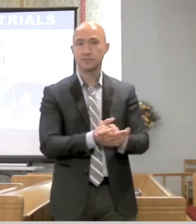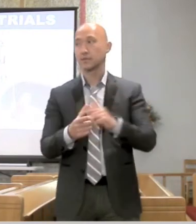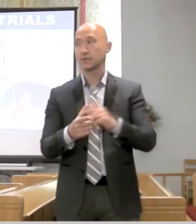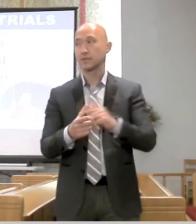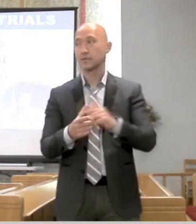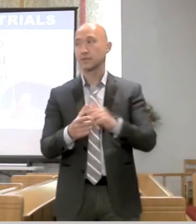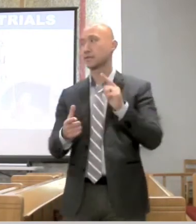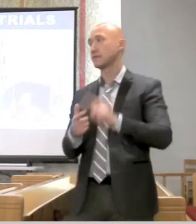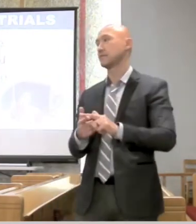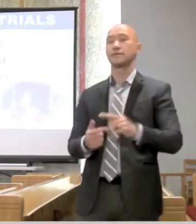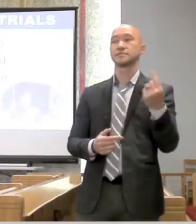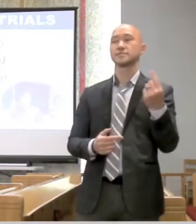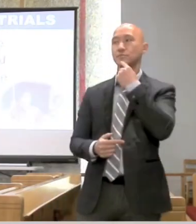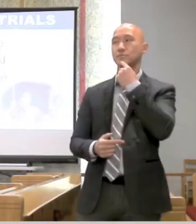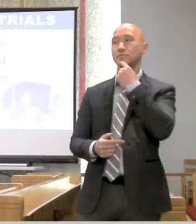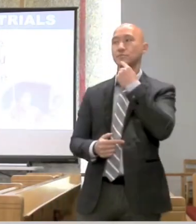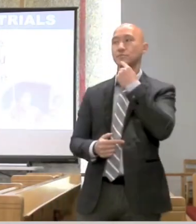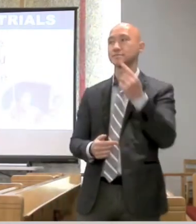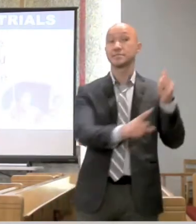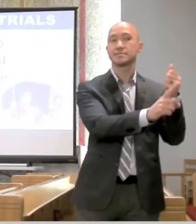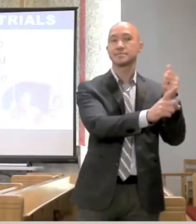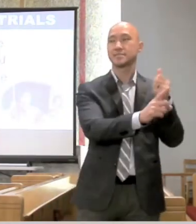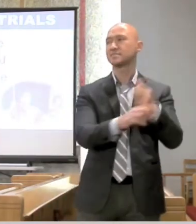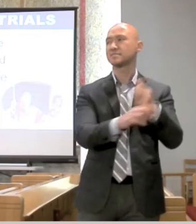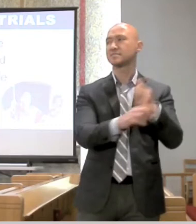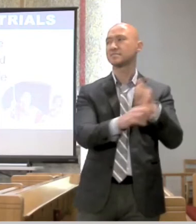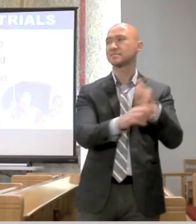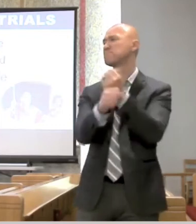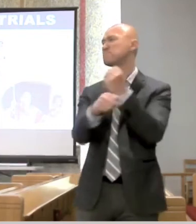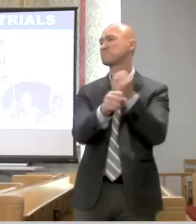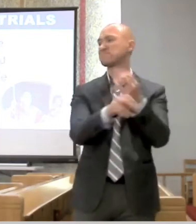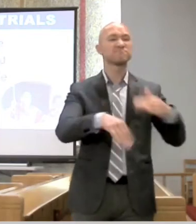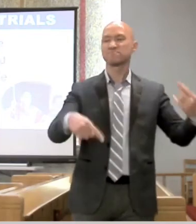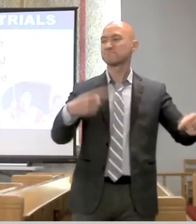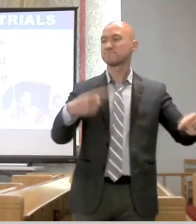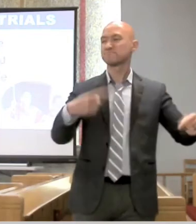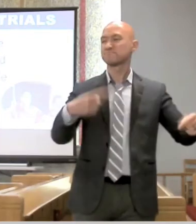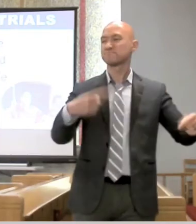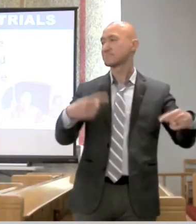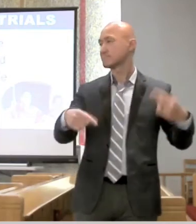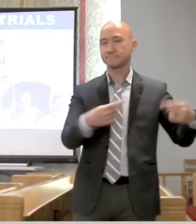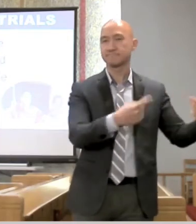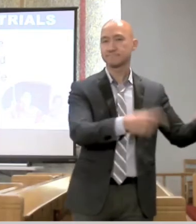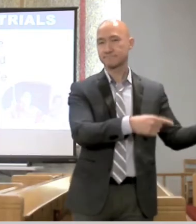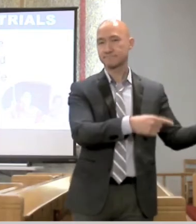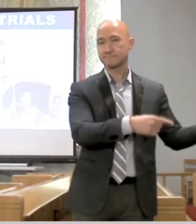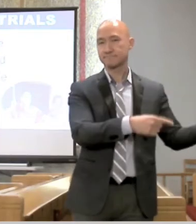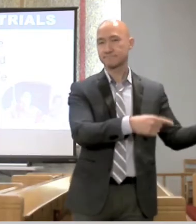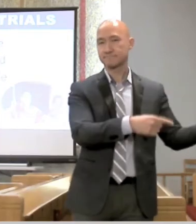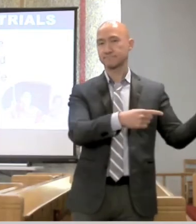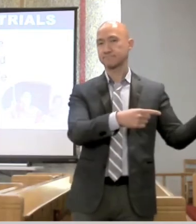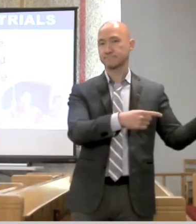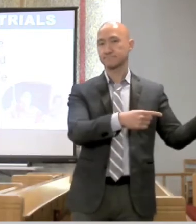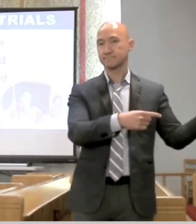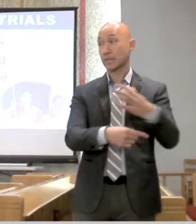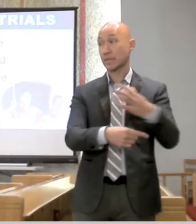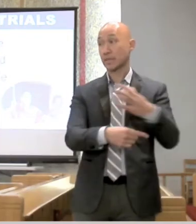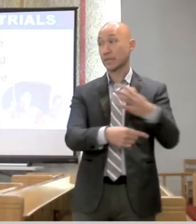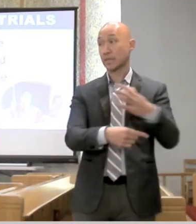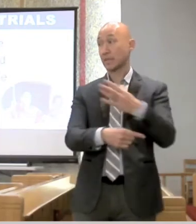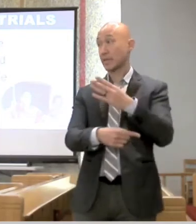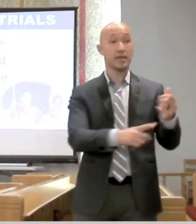He tries to create a riot among the people, which was a big deal, by the way, in Roman times. He also tells them he forbids